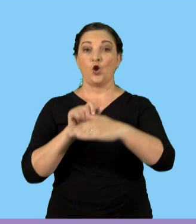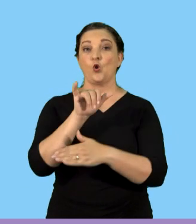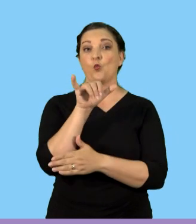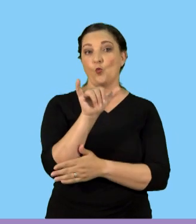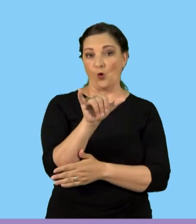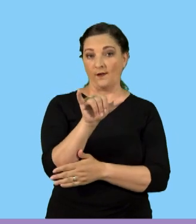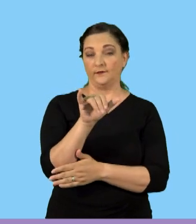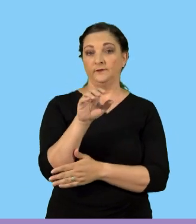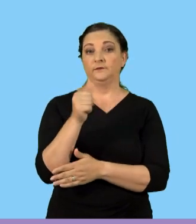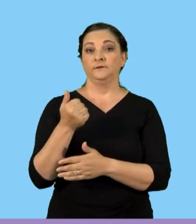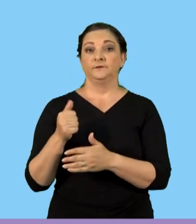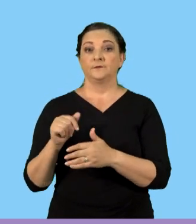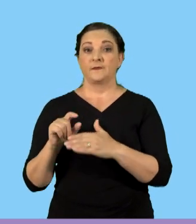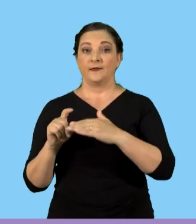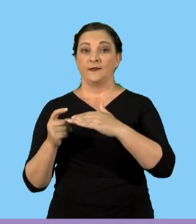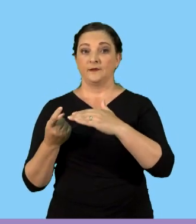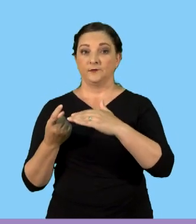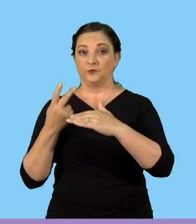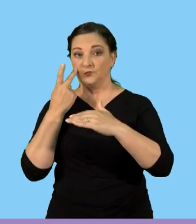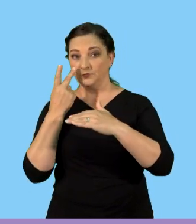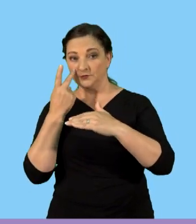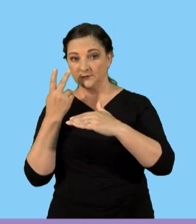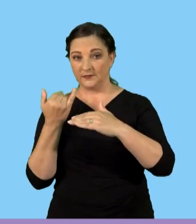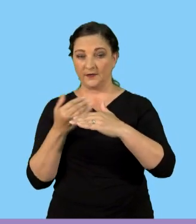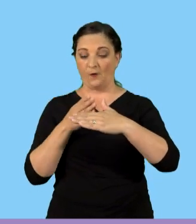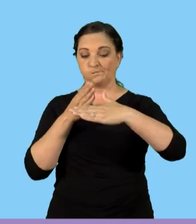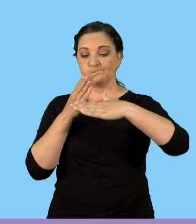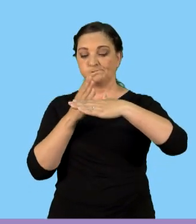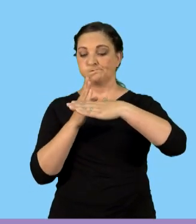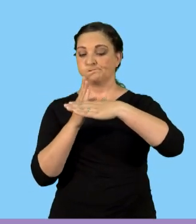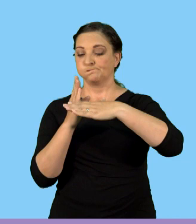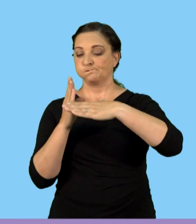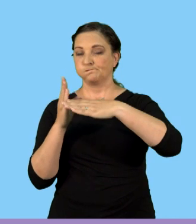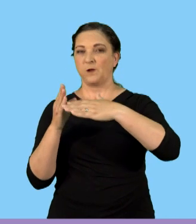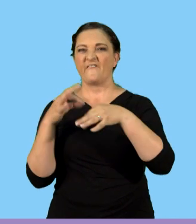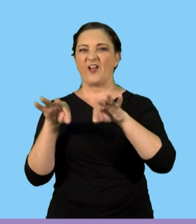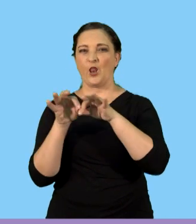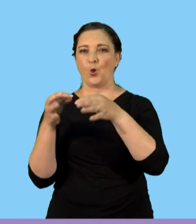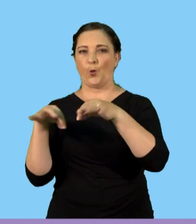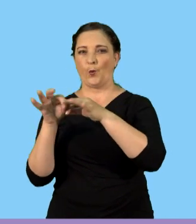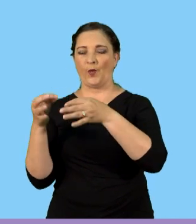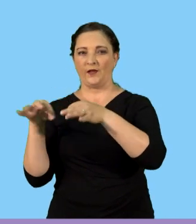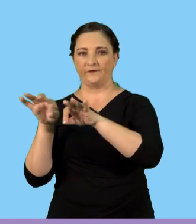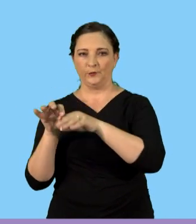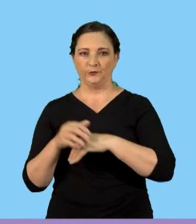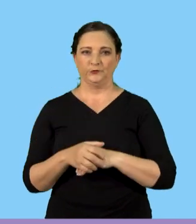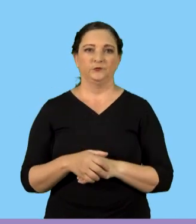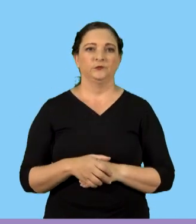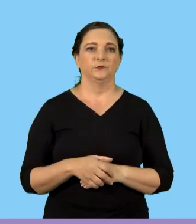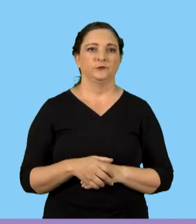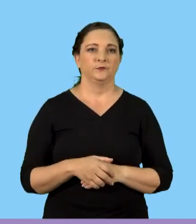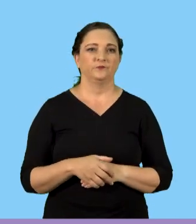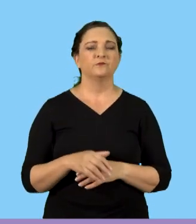y-axis and our x-axis, they need values there. So we are just going to place in those values quickly so that we are